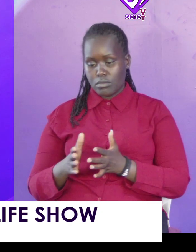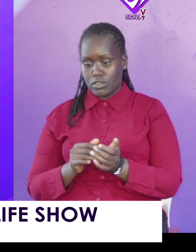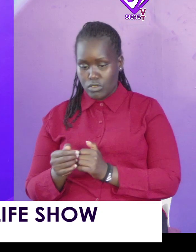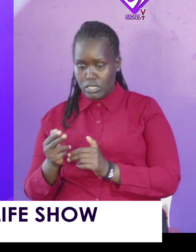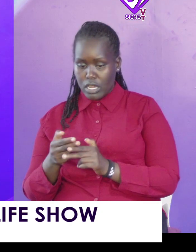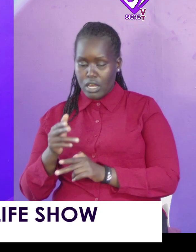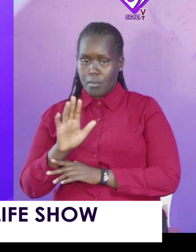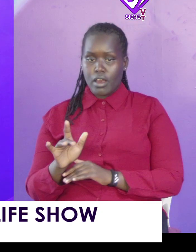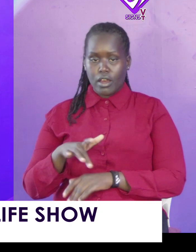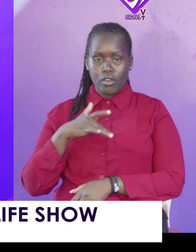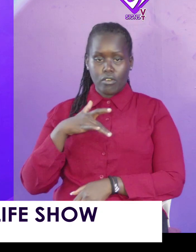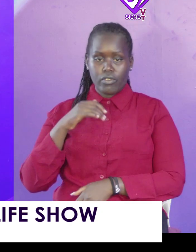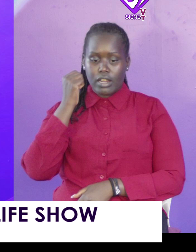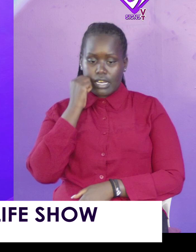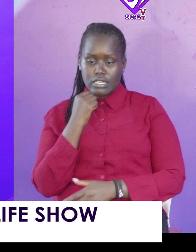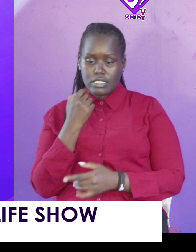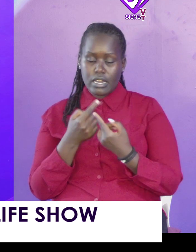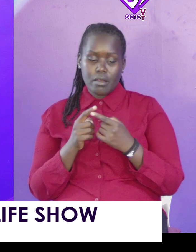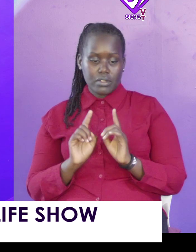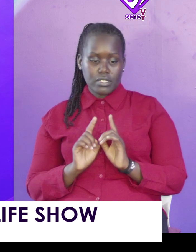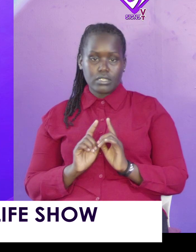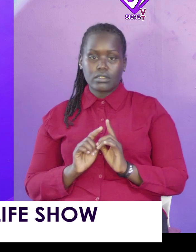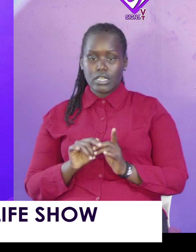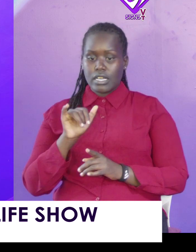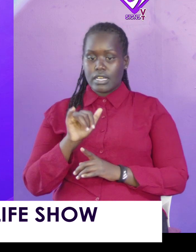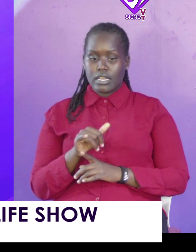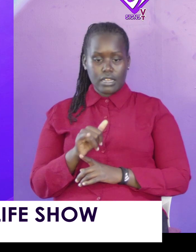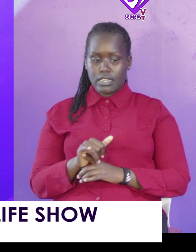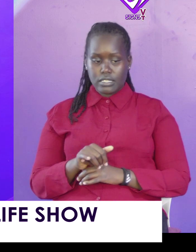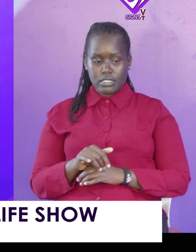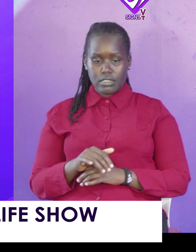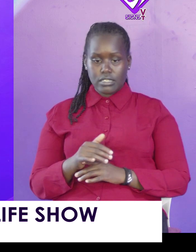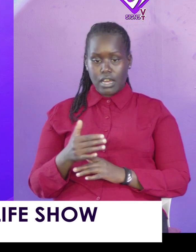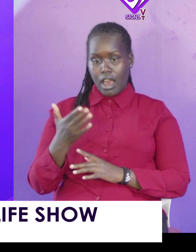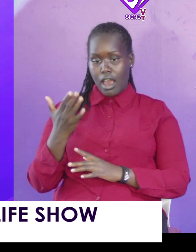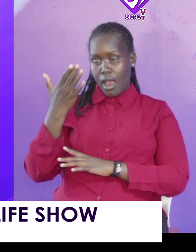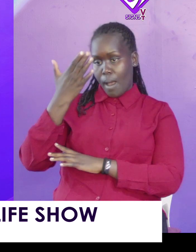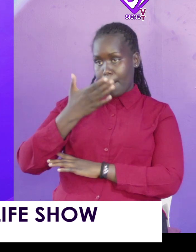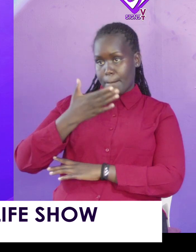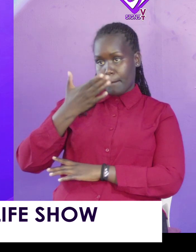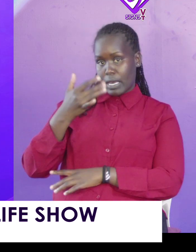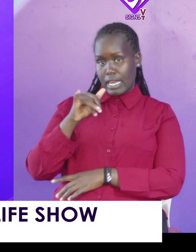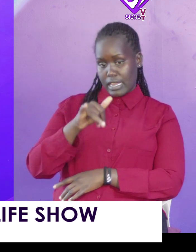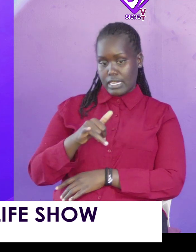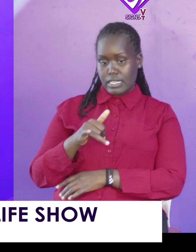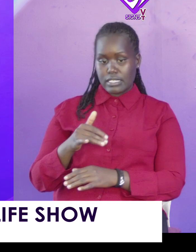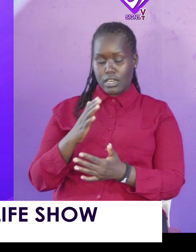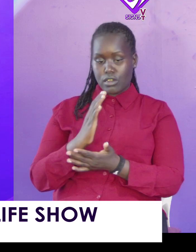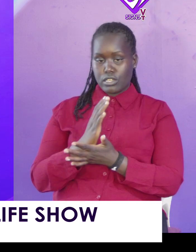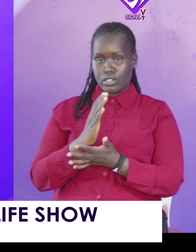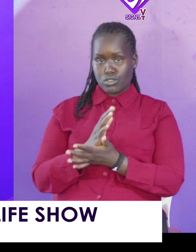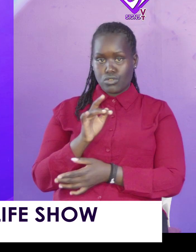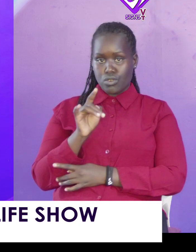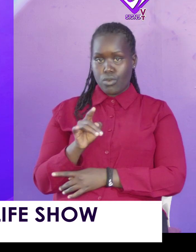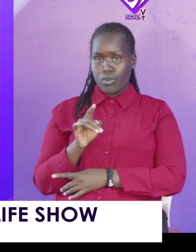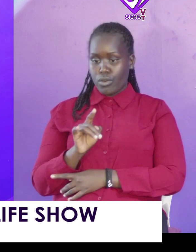feeling sad. But look, that is just a mirror. There is the real you. Celebrate your true you,